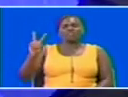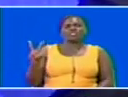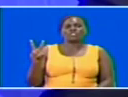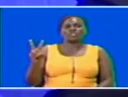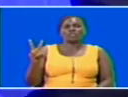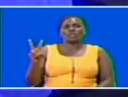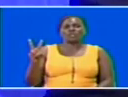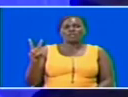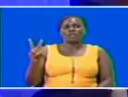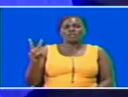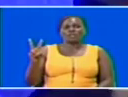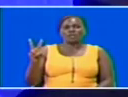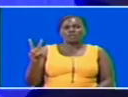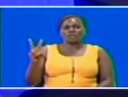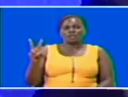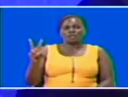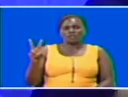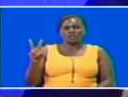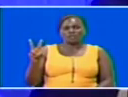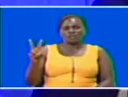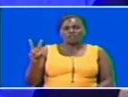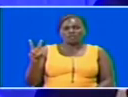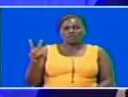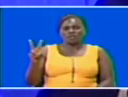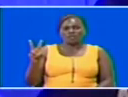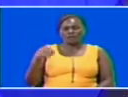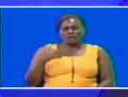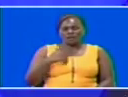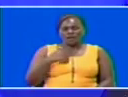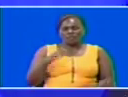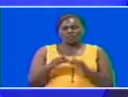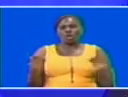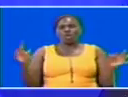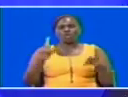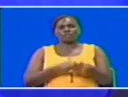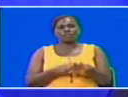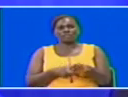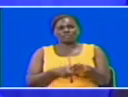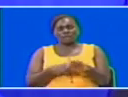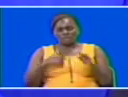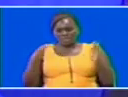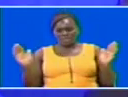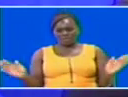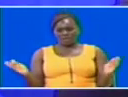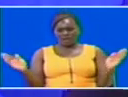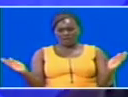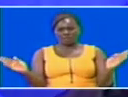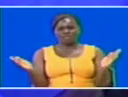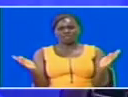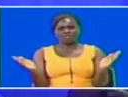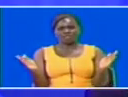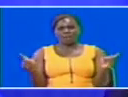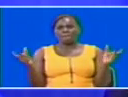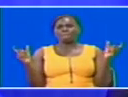is a limit to how much that is a growth engine in the long term. And so I would encourage the media,